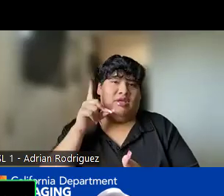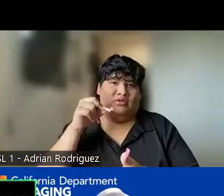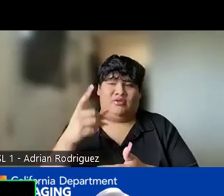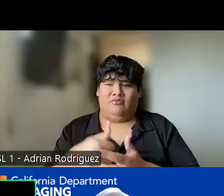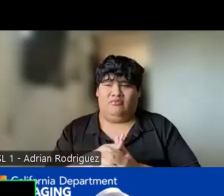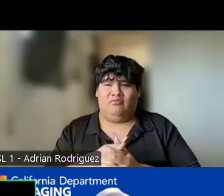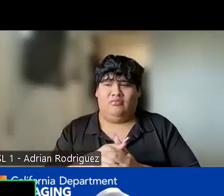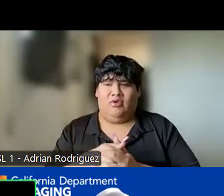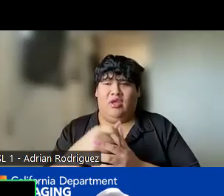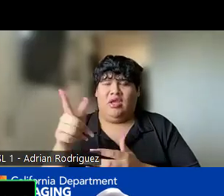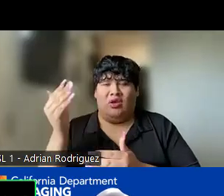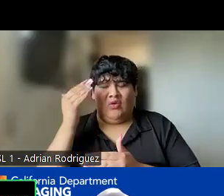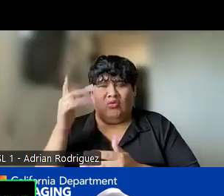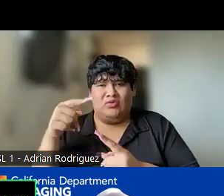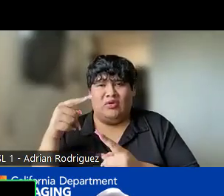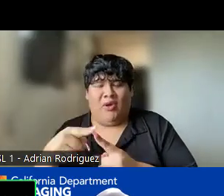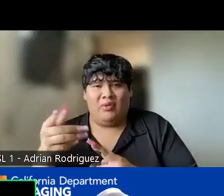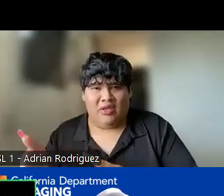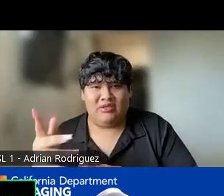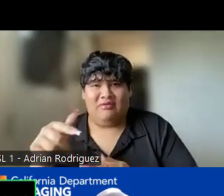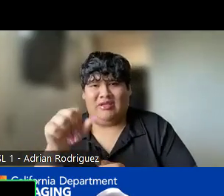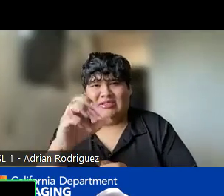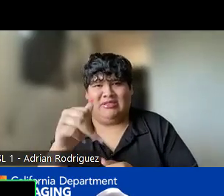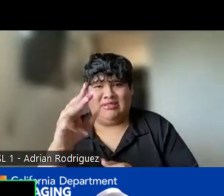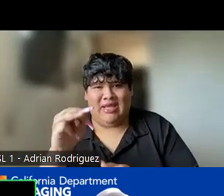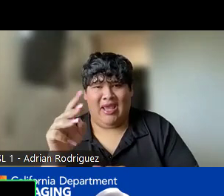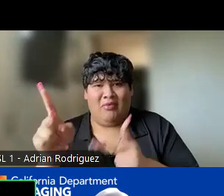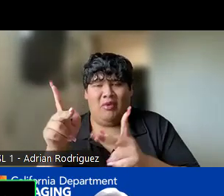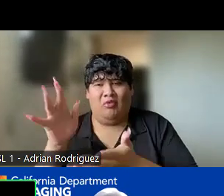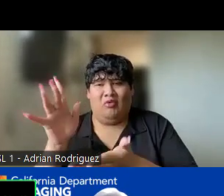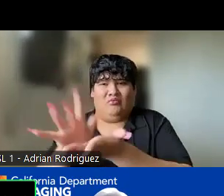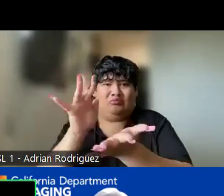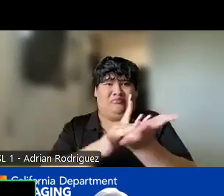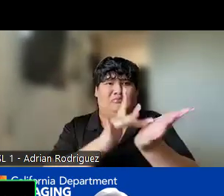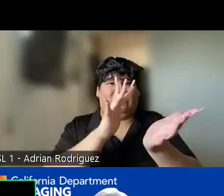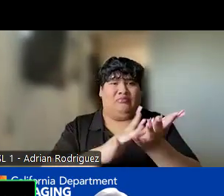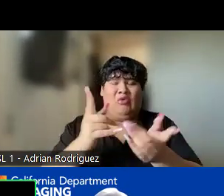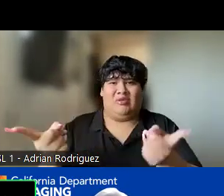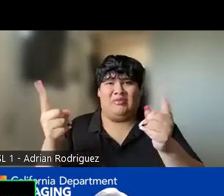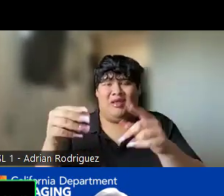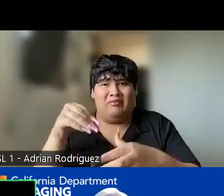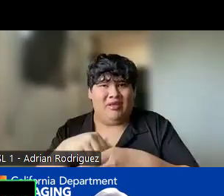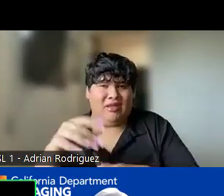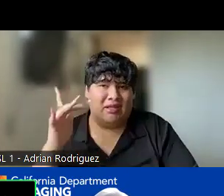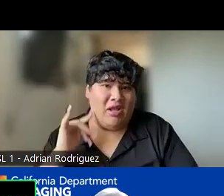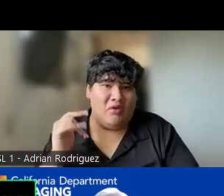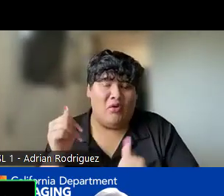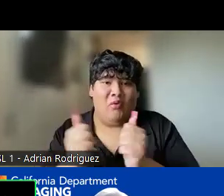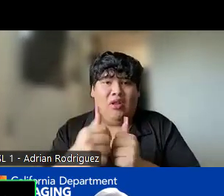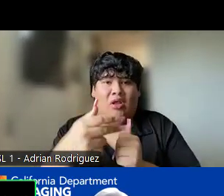of this, of the scams that are happening, particularly in Southern California with